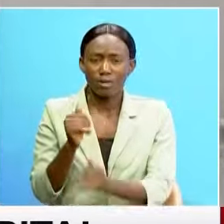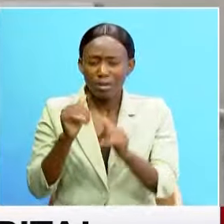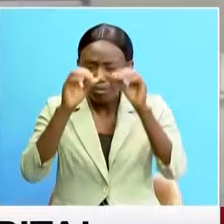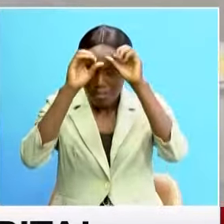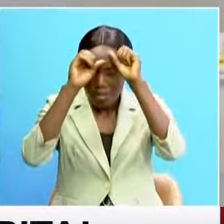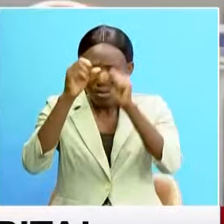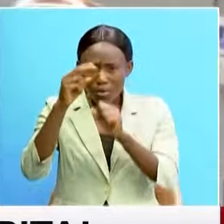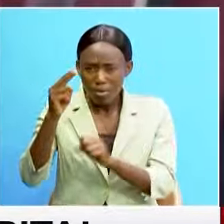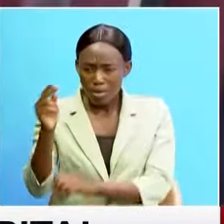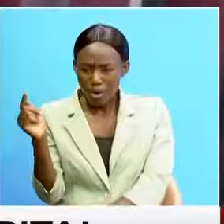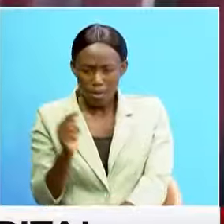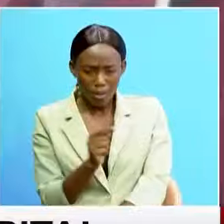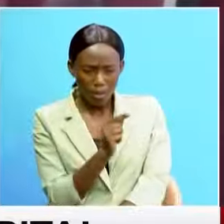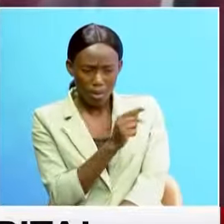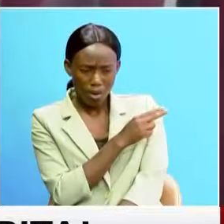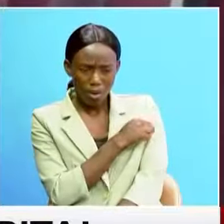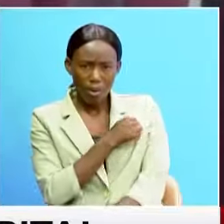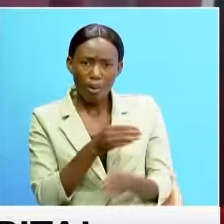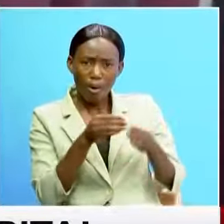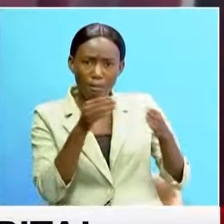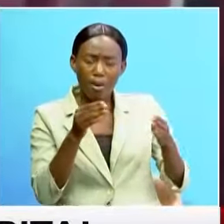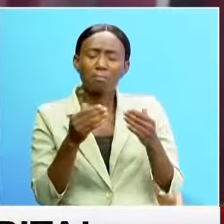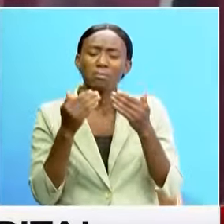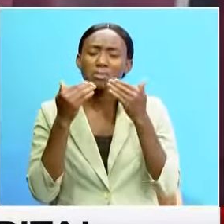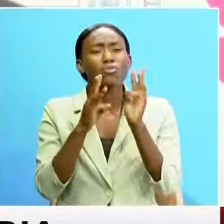two new hospitals.